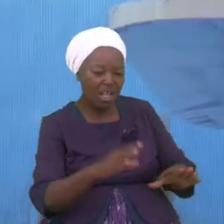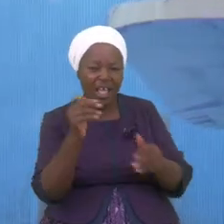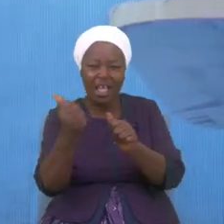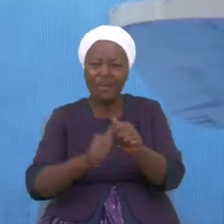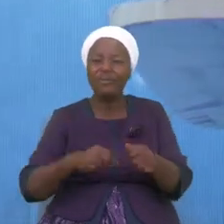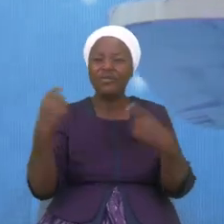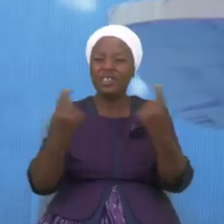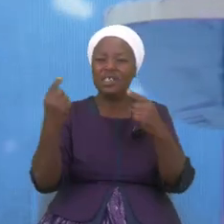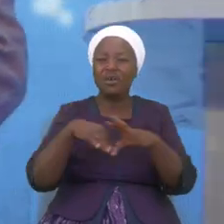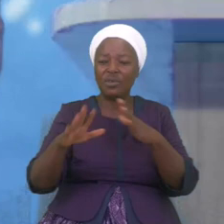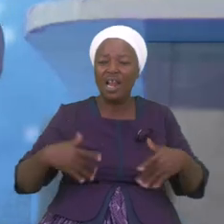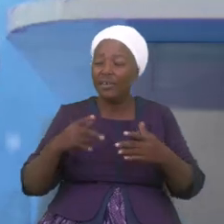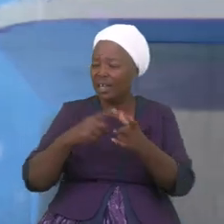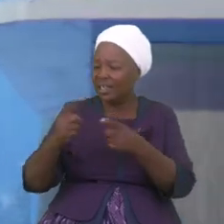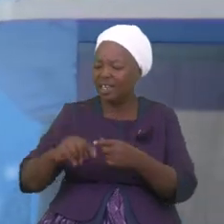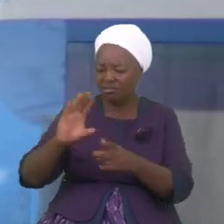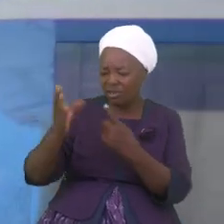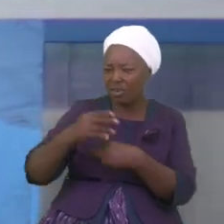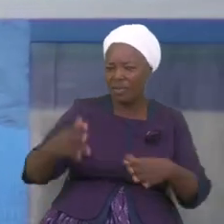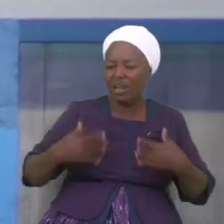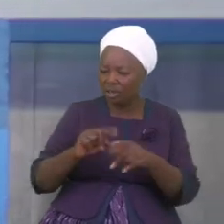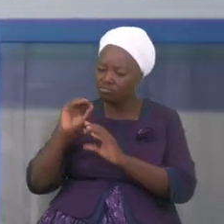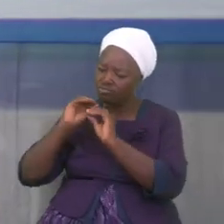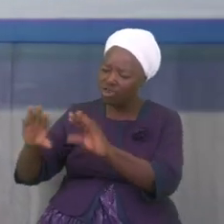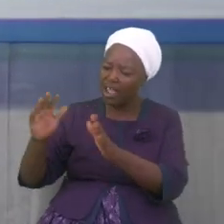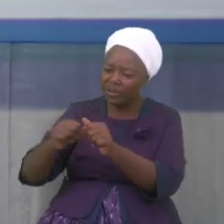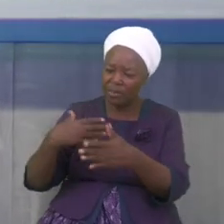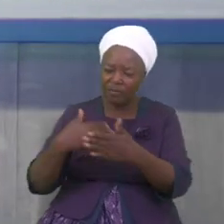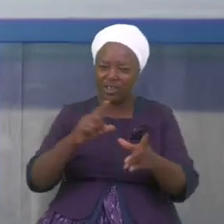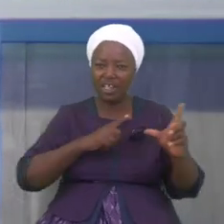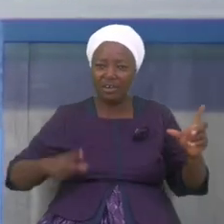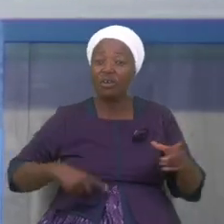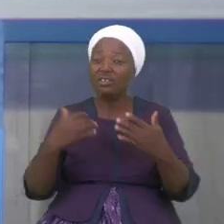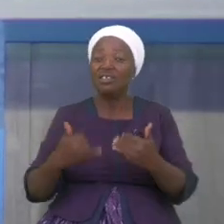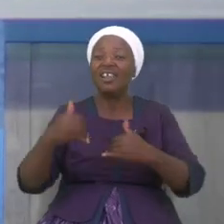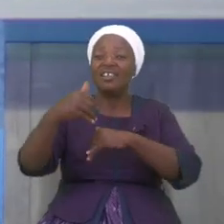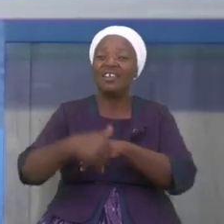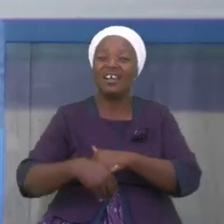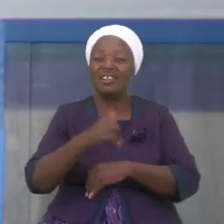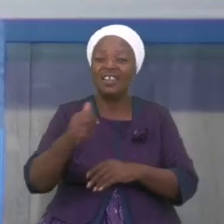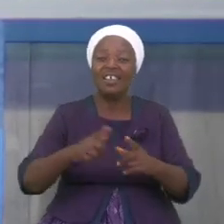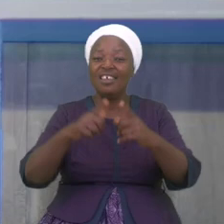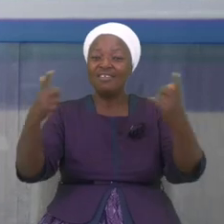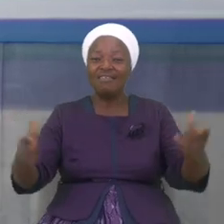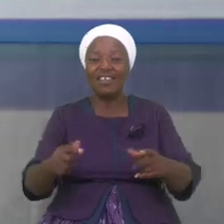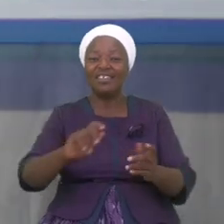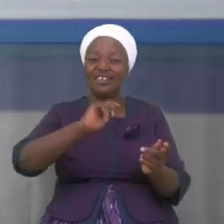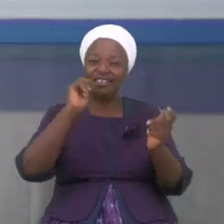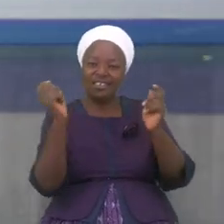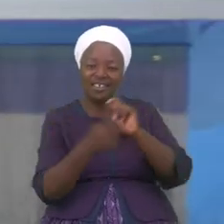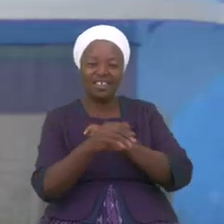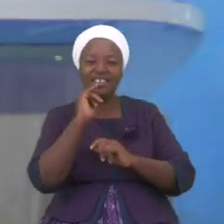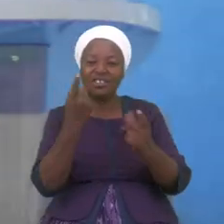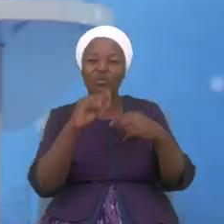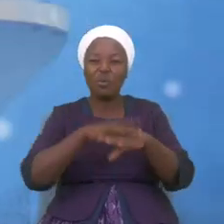every confusion of your life, you dump everything before the Lord tonight, a great change is coming upon